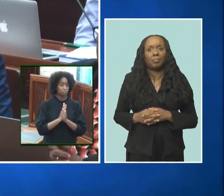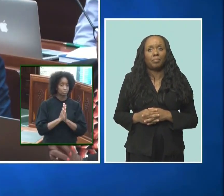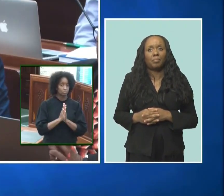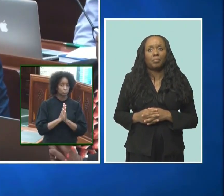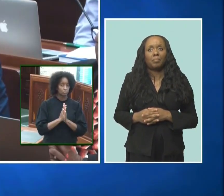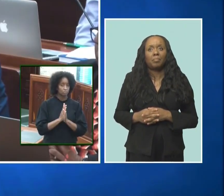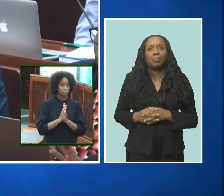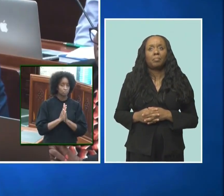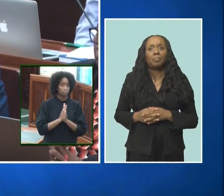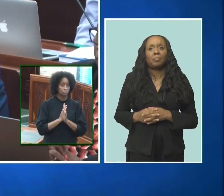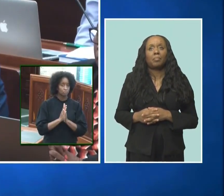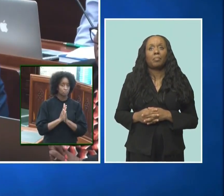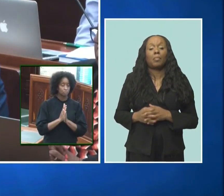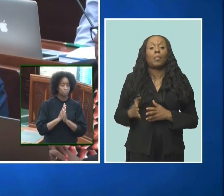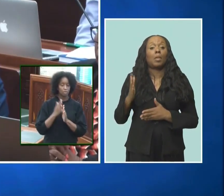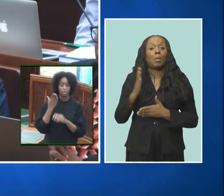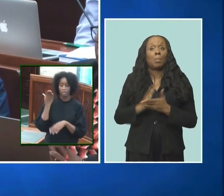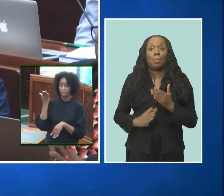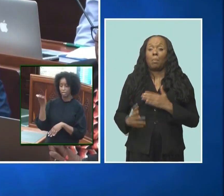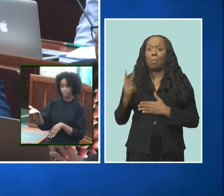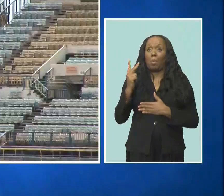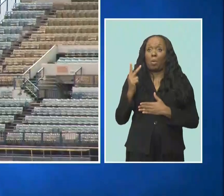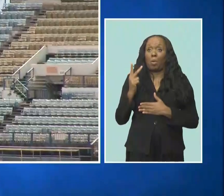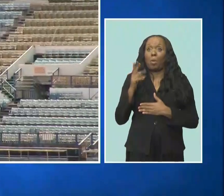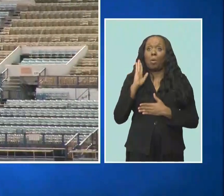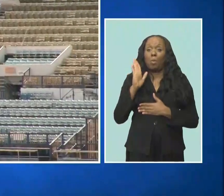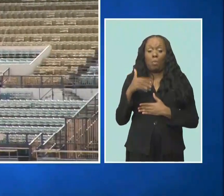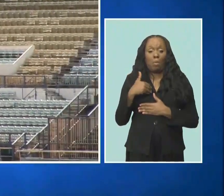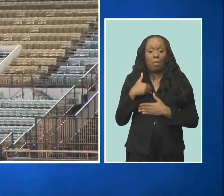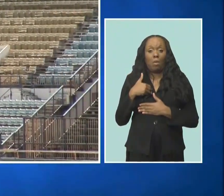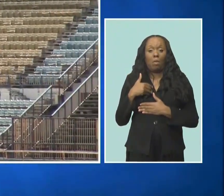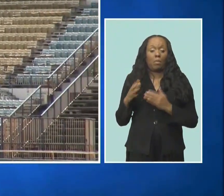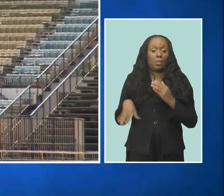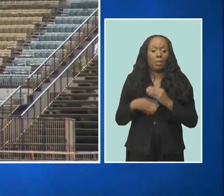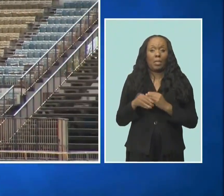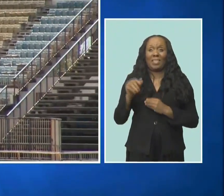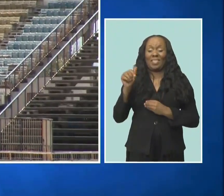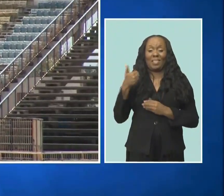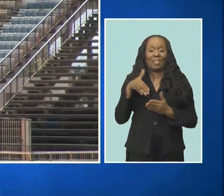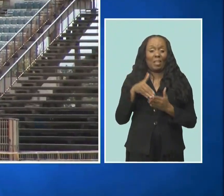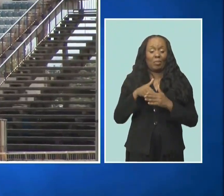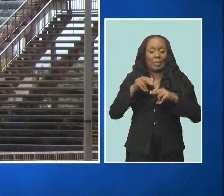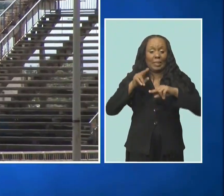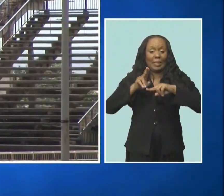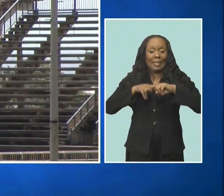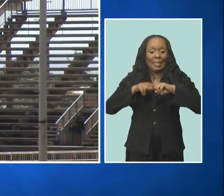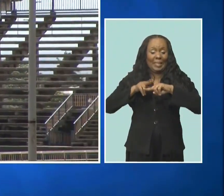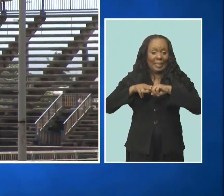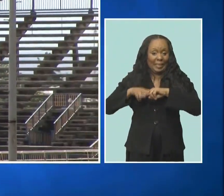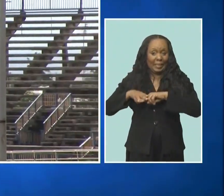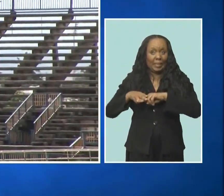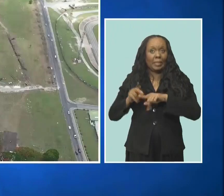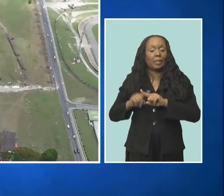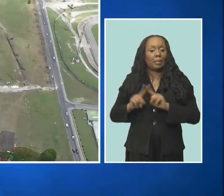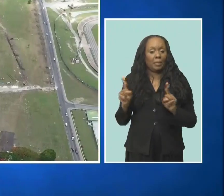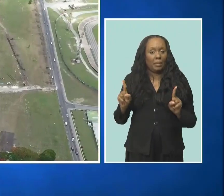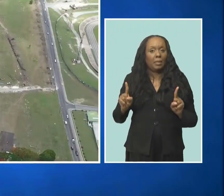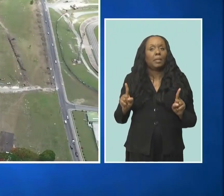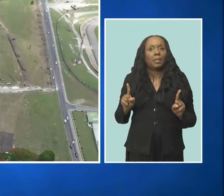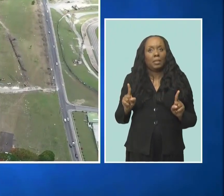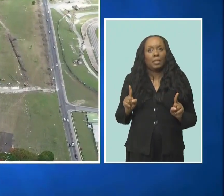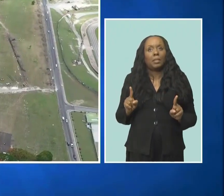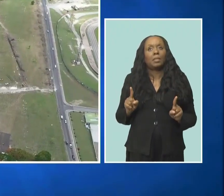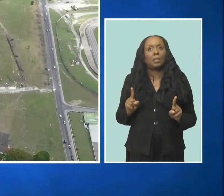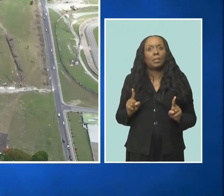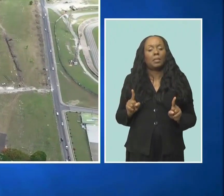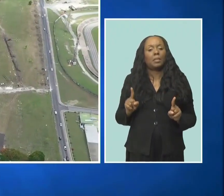says Phase 2 will mirror Phase 1 with an additional 10,000 seats to complete the stadium. However, he says the road has